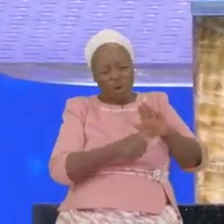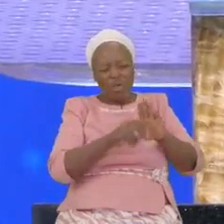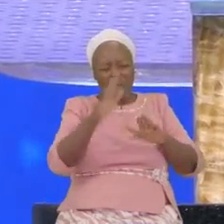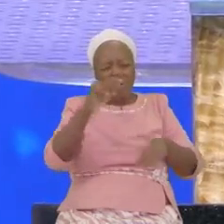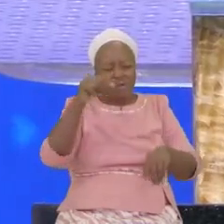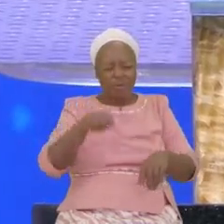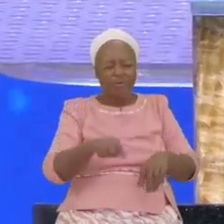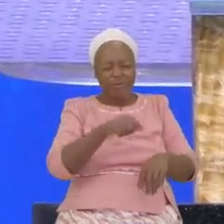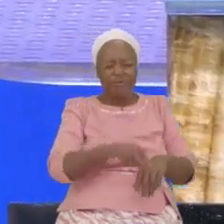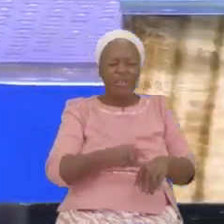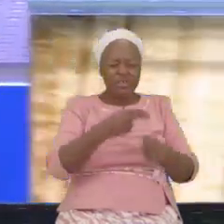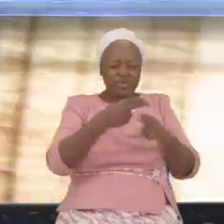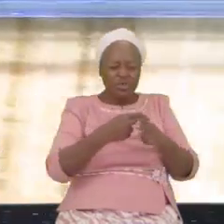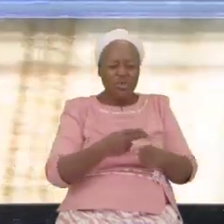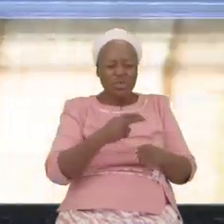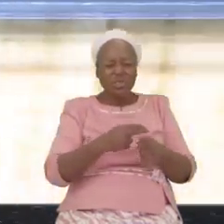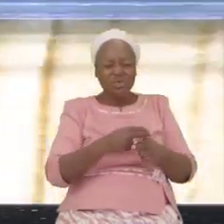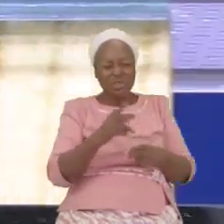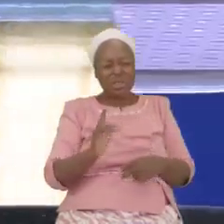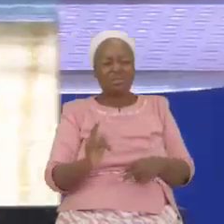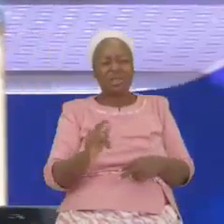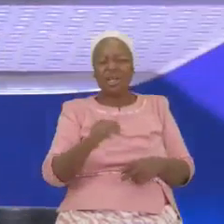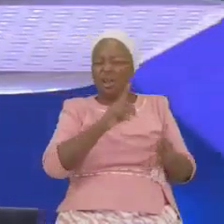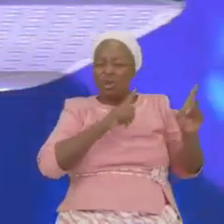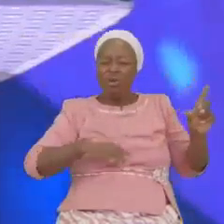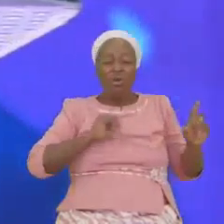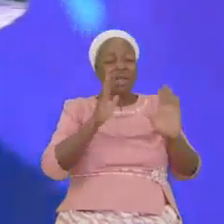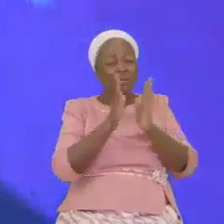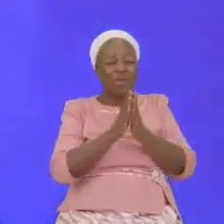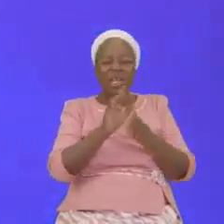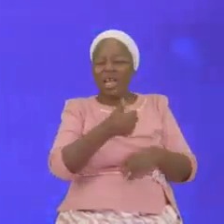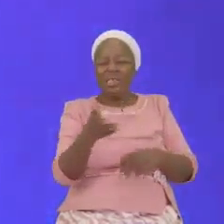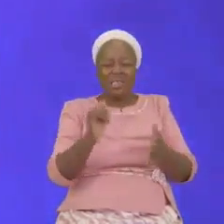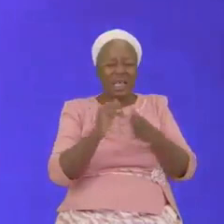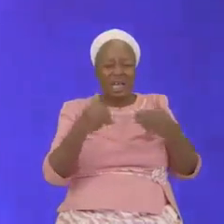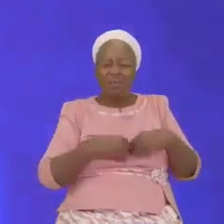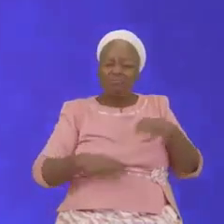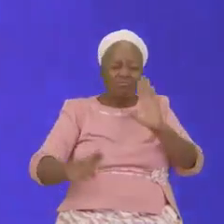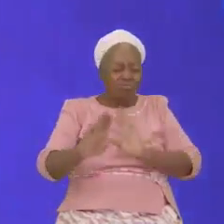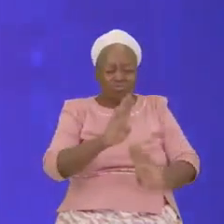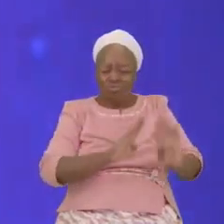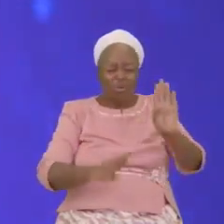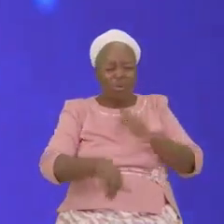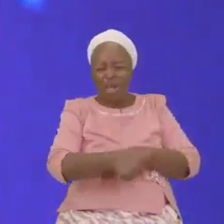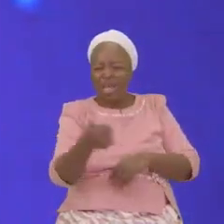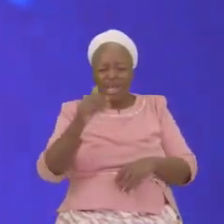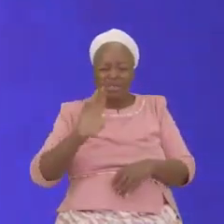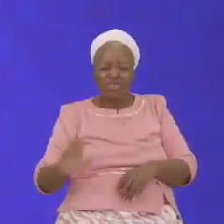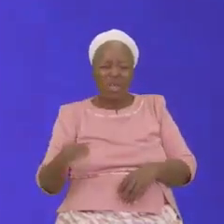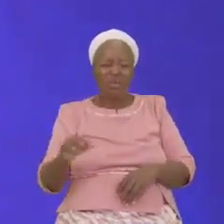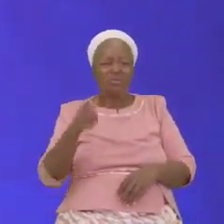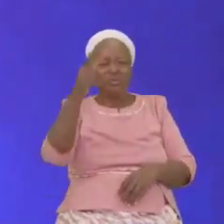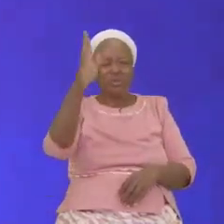shortly. Lord, I pray anything that had tormented any child of